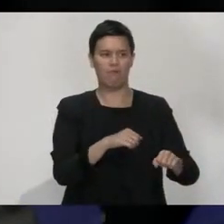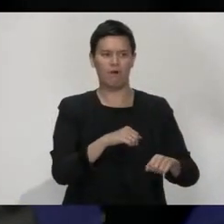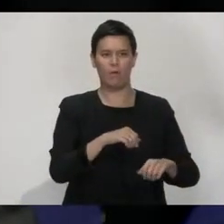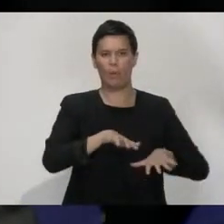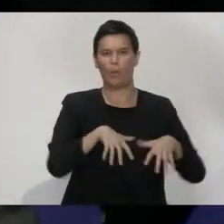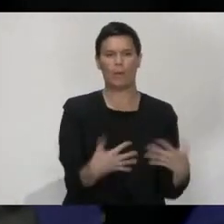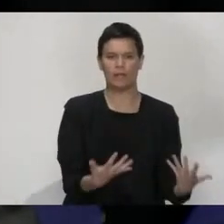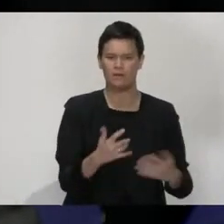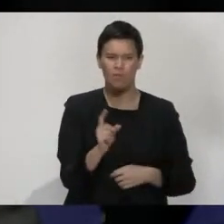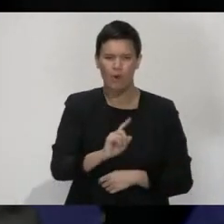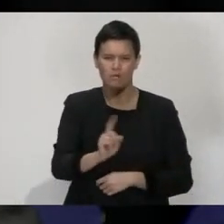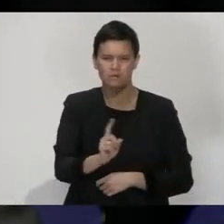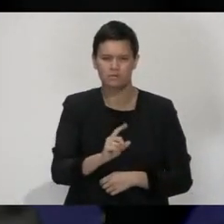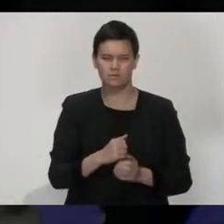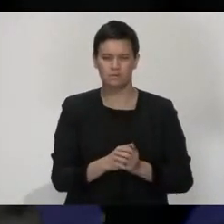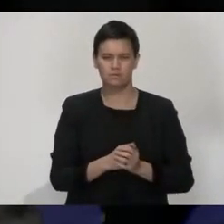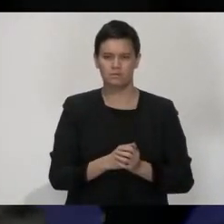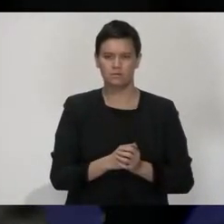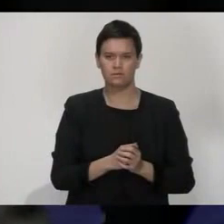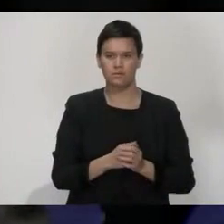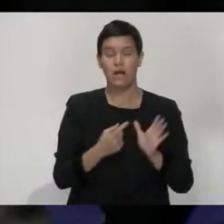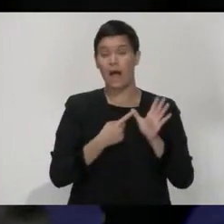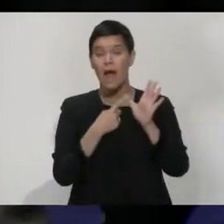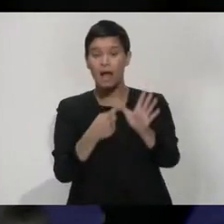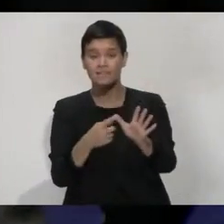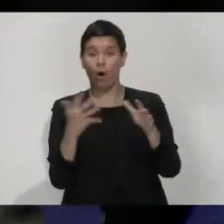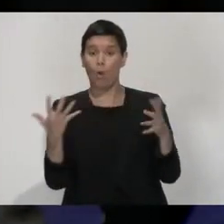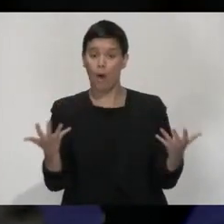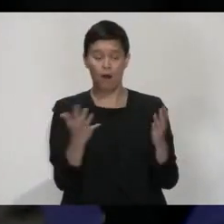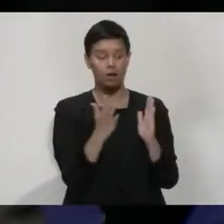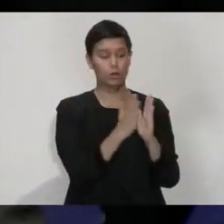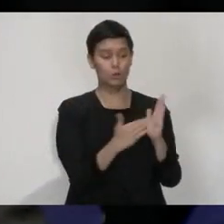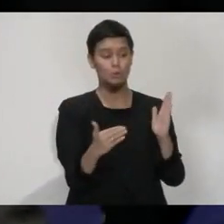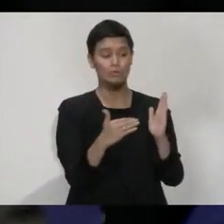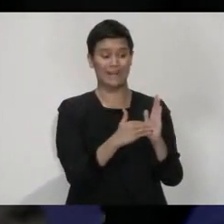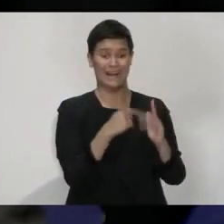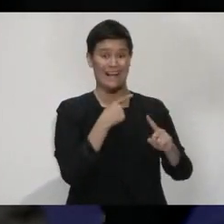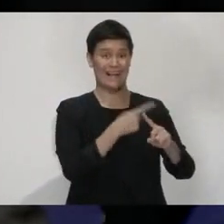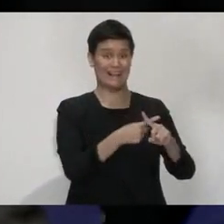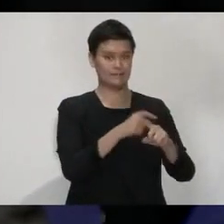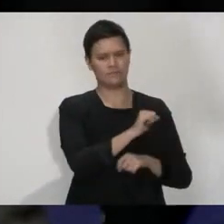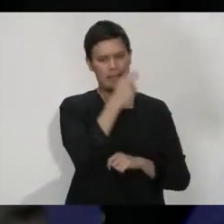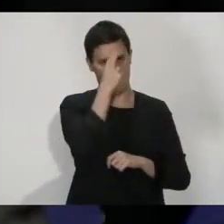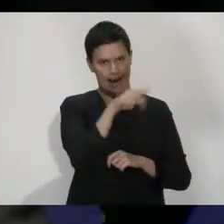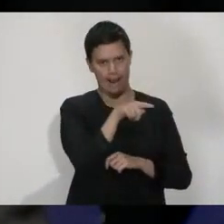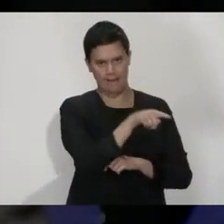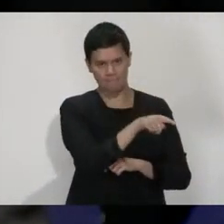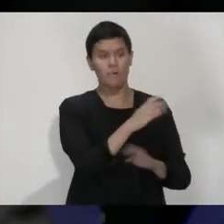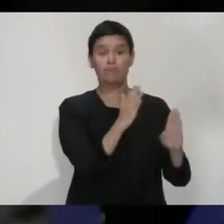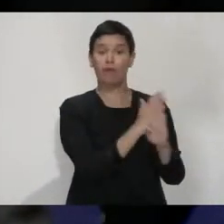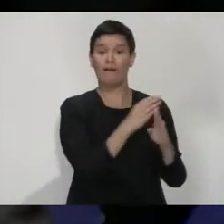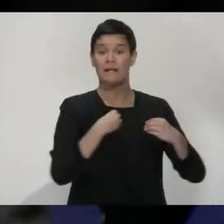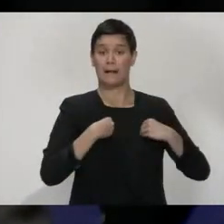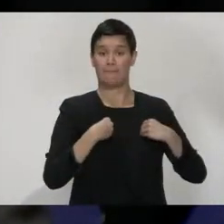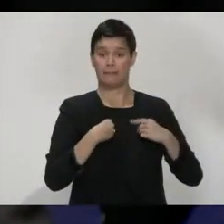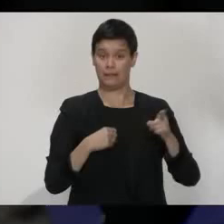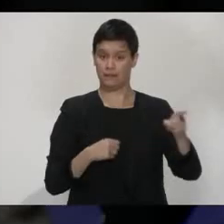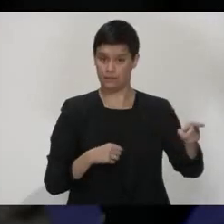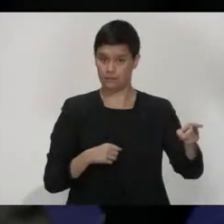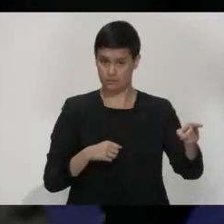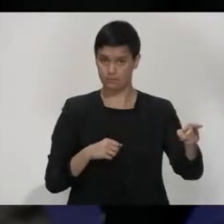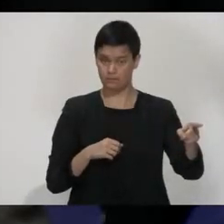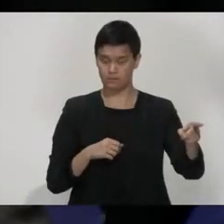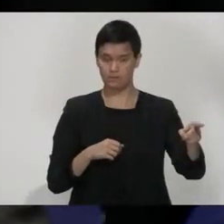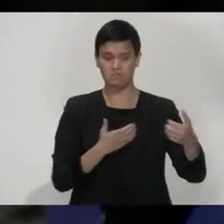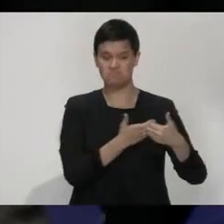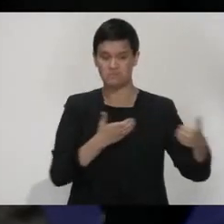the NZX, as I say, it's a private company, but it is part of our overall economic infrastructure. And so that's a significant